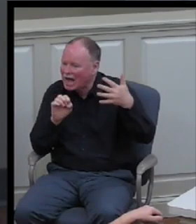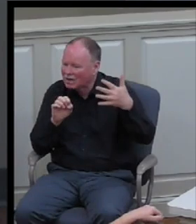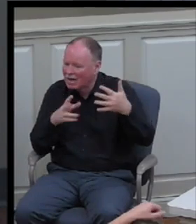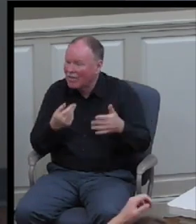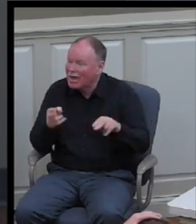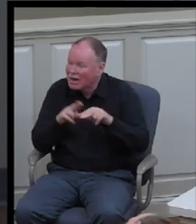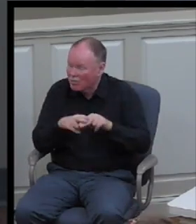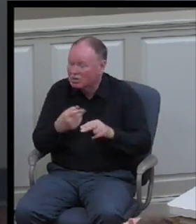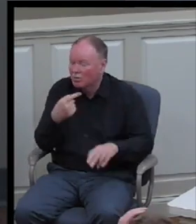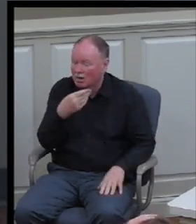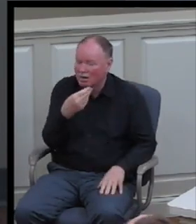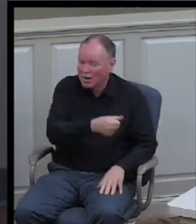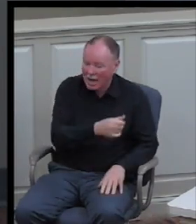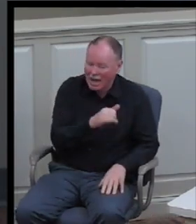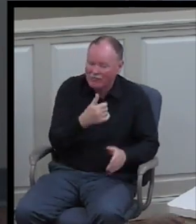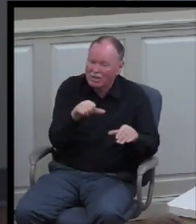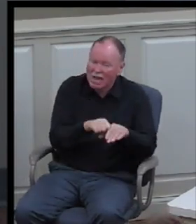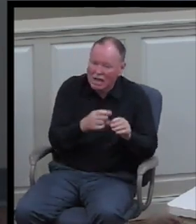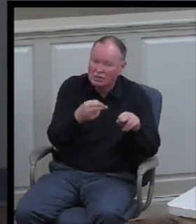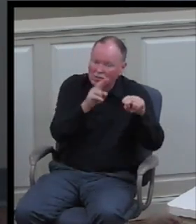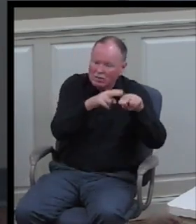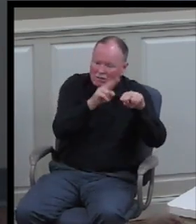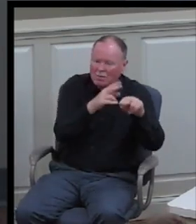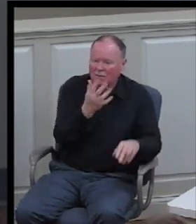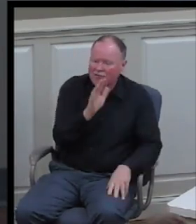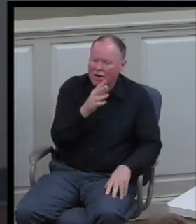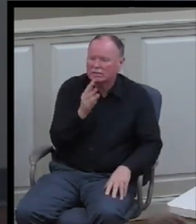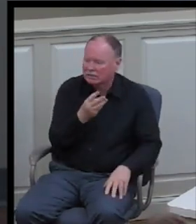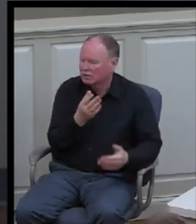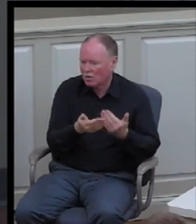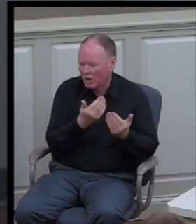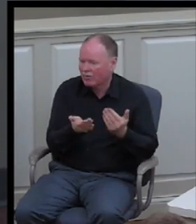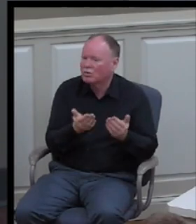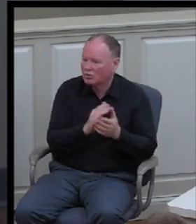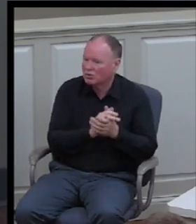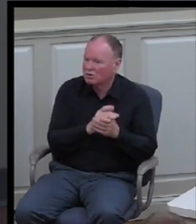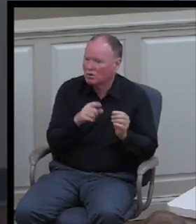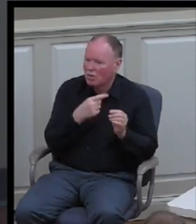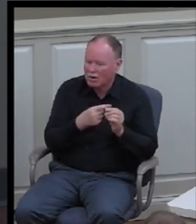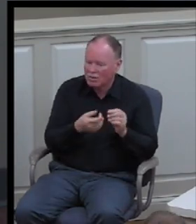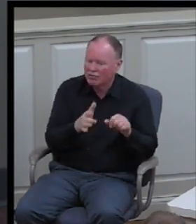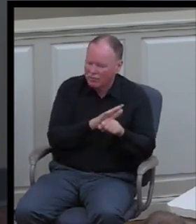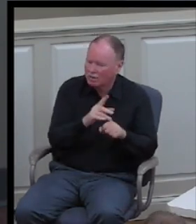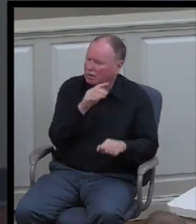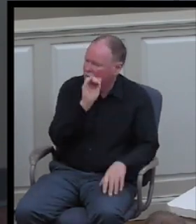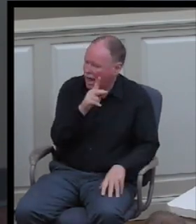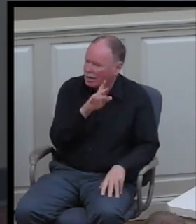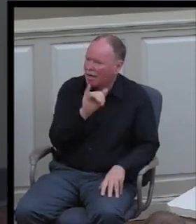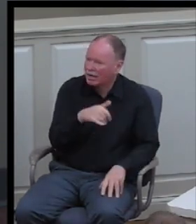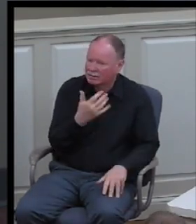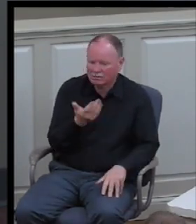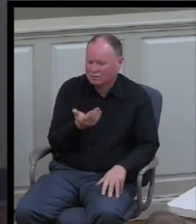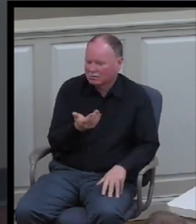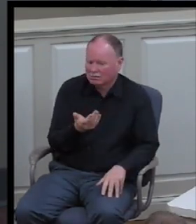that we all pay at the gas pump now, which might be $5 or $6 difference when we're filling our gas tank. It's not.